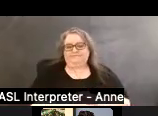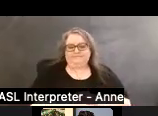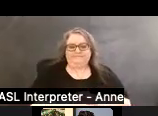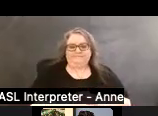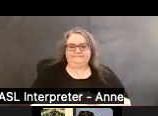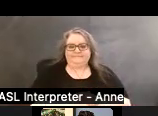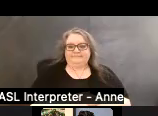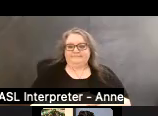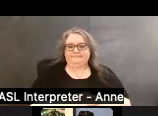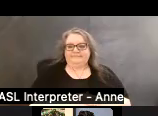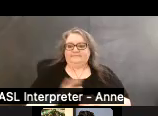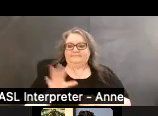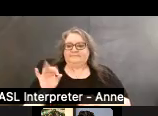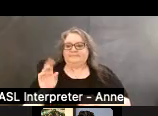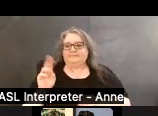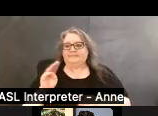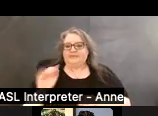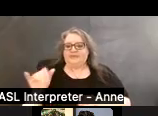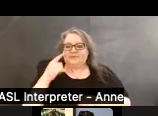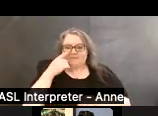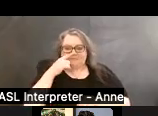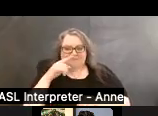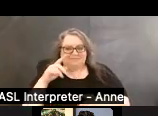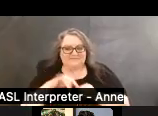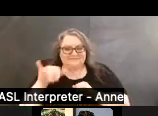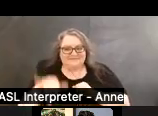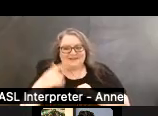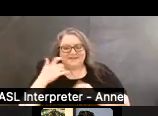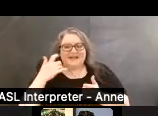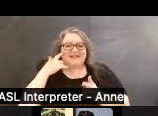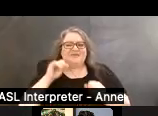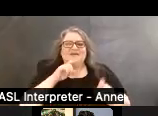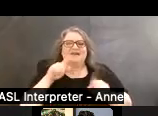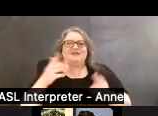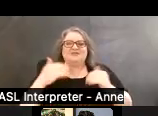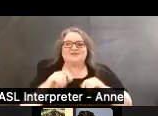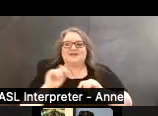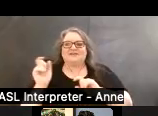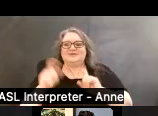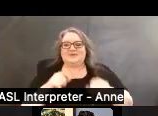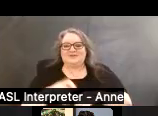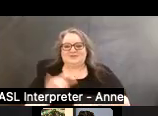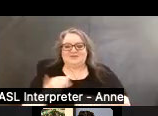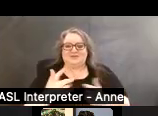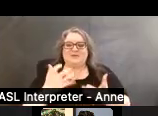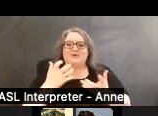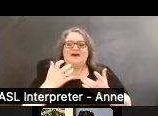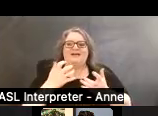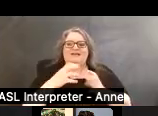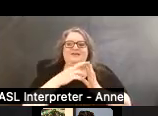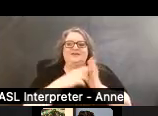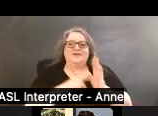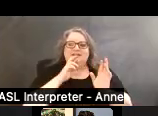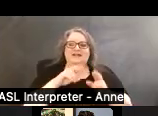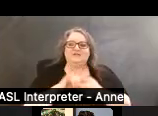When we maybe stick around, because I think you might be able to speak to this question a little bit. I do want to read the answer that TL